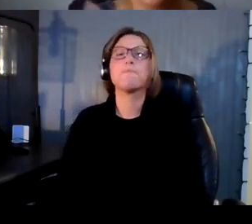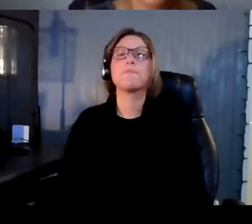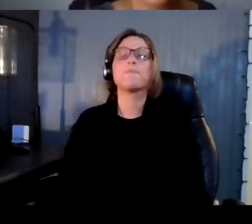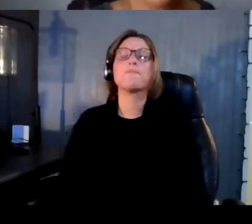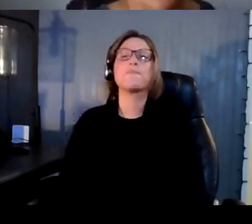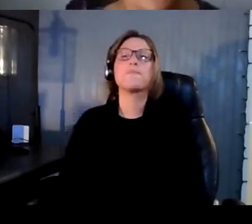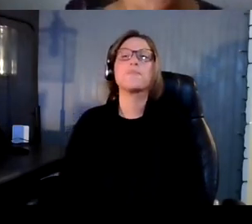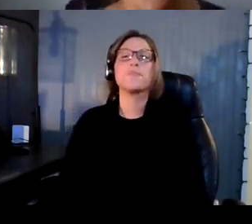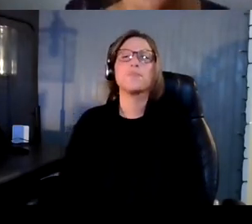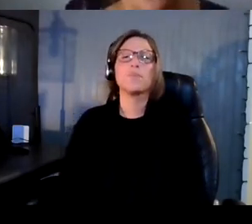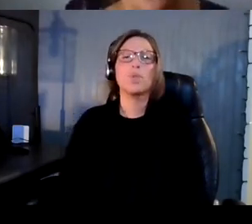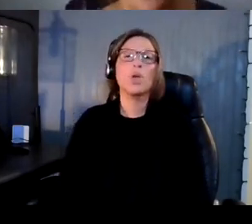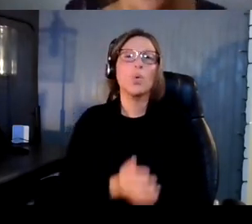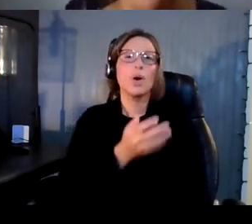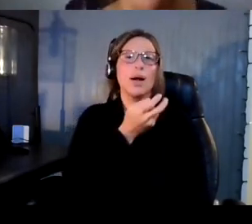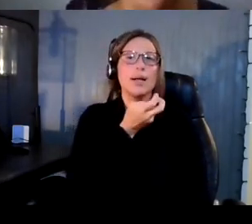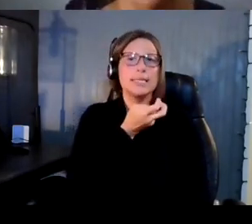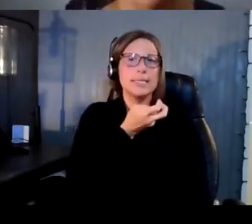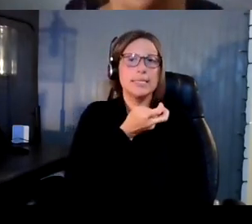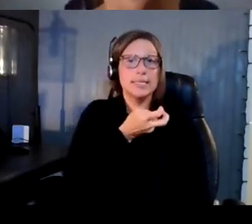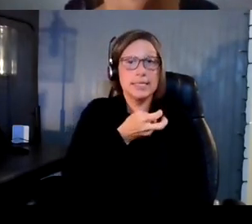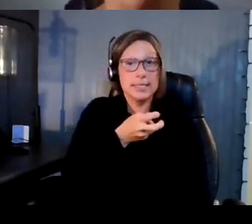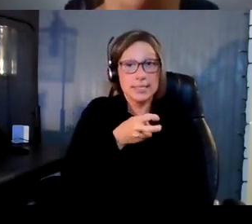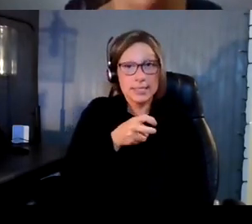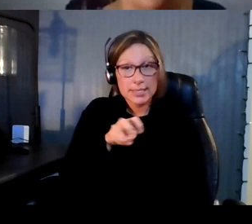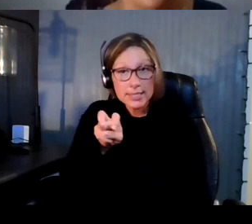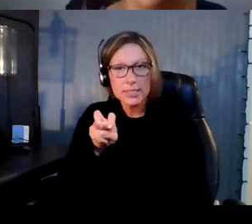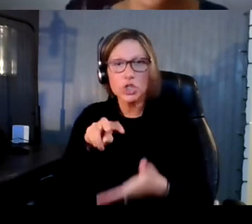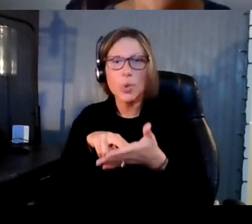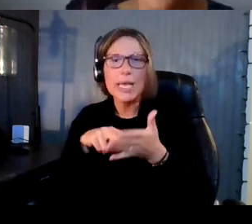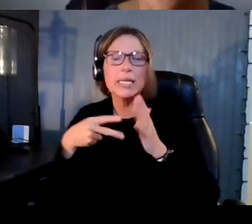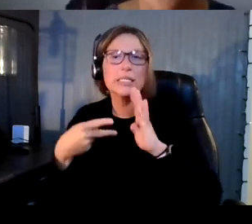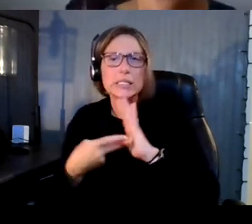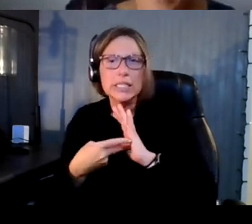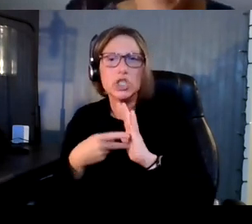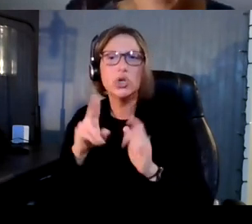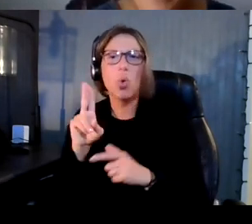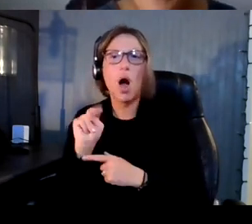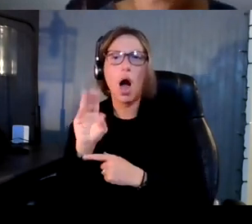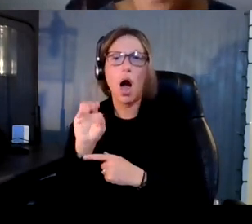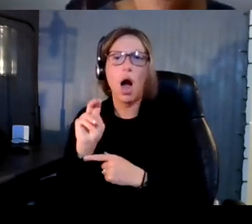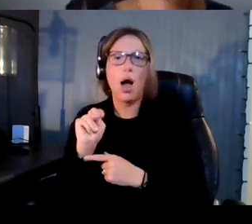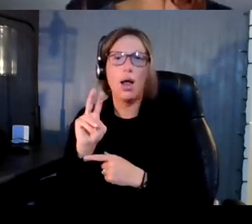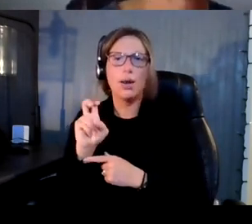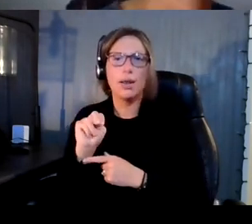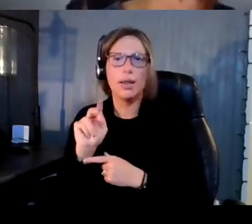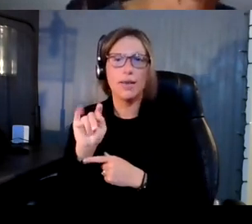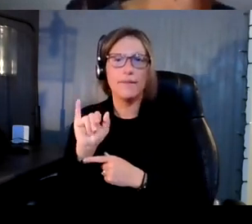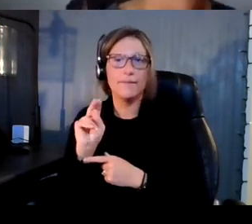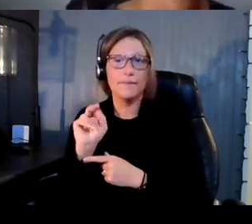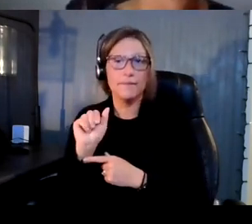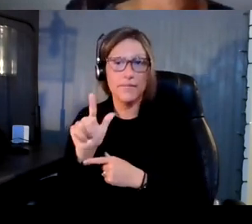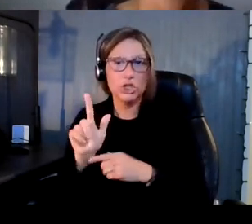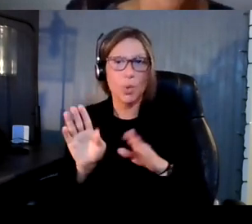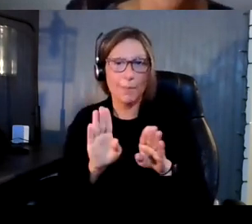transition to intentional, unconventional behavior. That's that level 3. So we're applying that